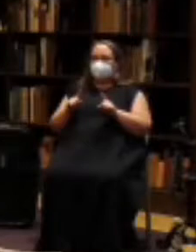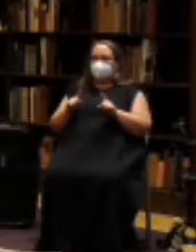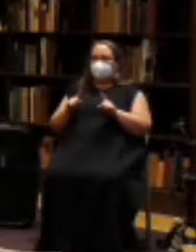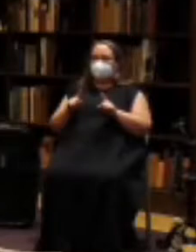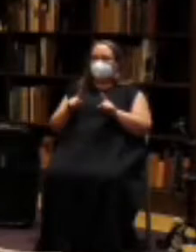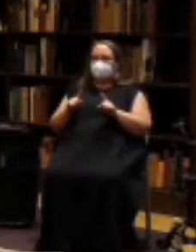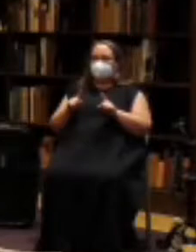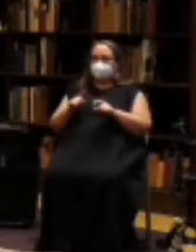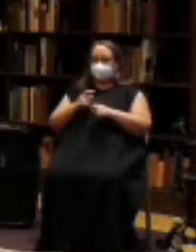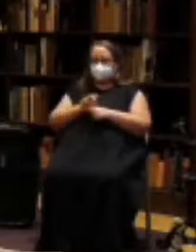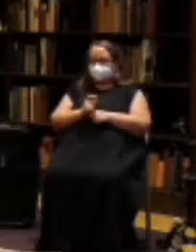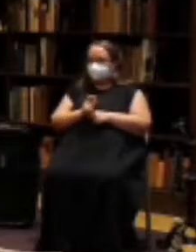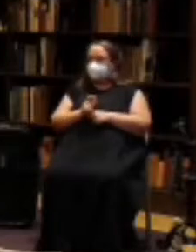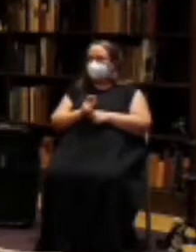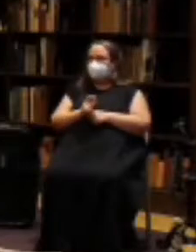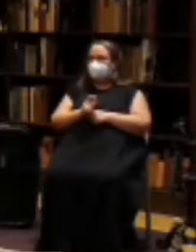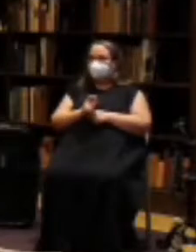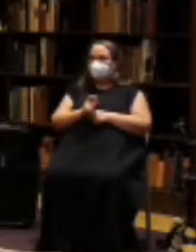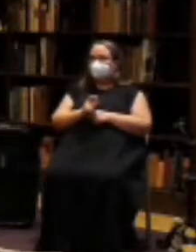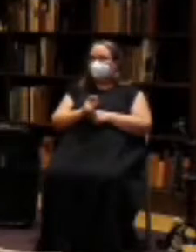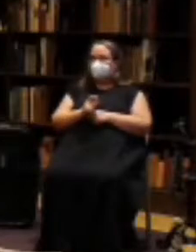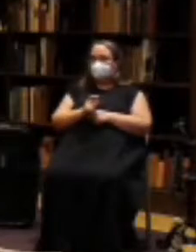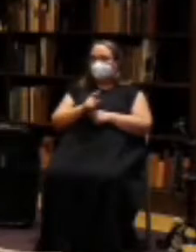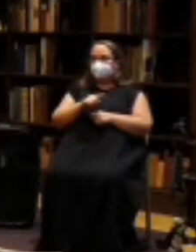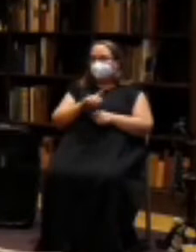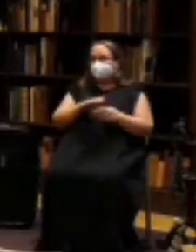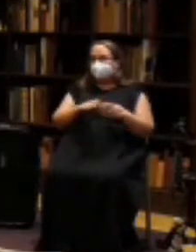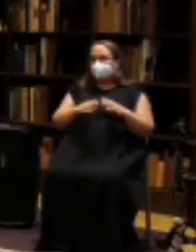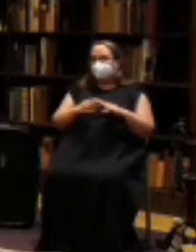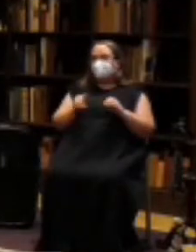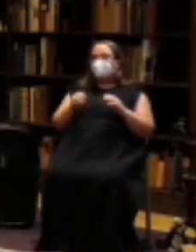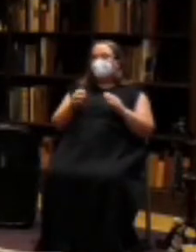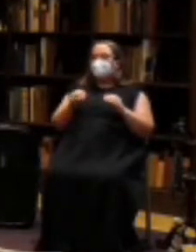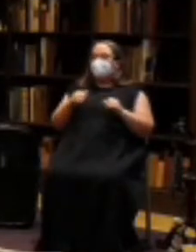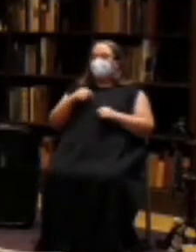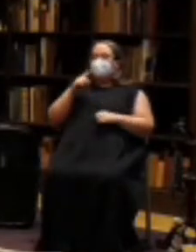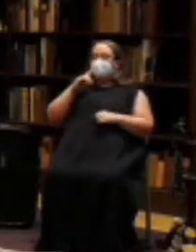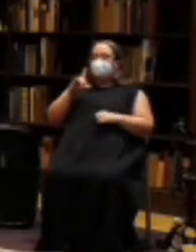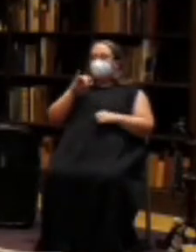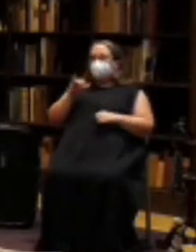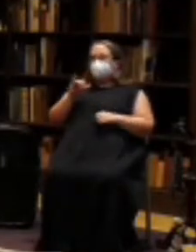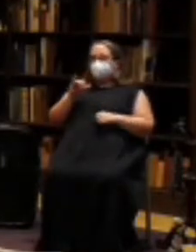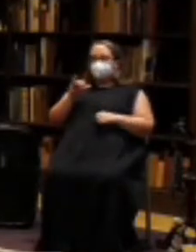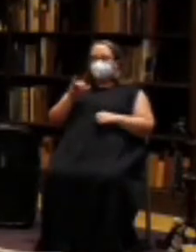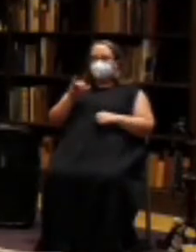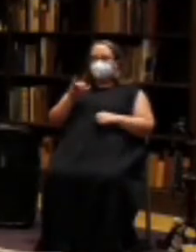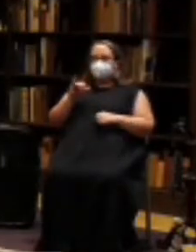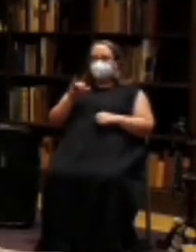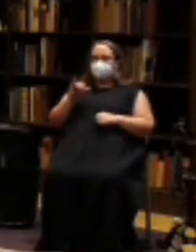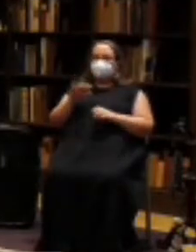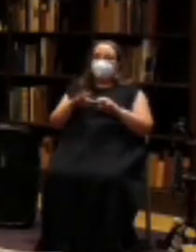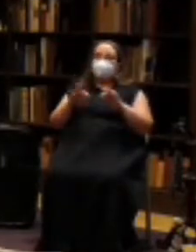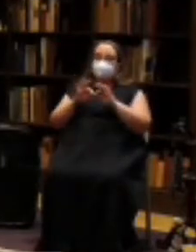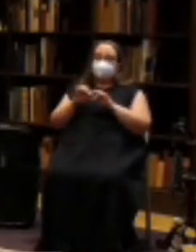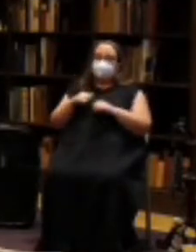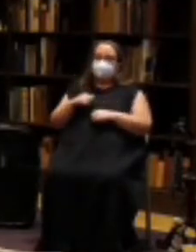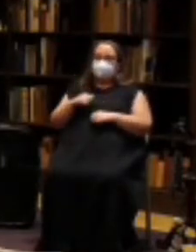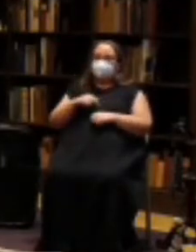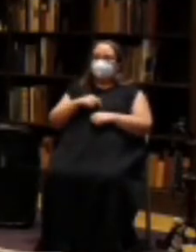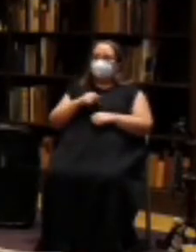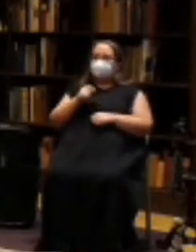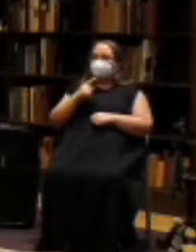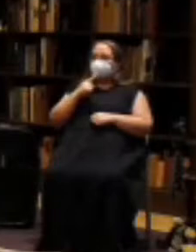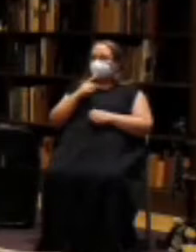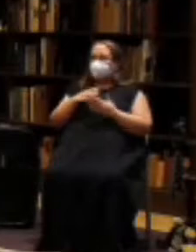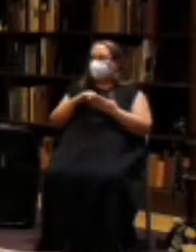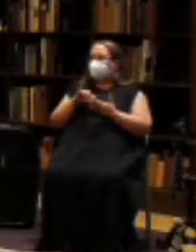shredding the sort of fabric of these communities. So I think that that's absolutely key. I mean, and we can put as part